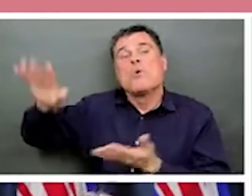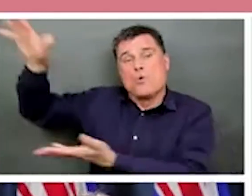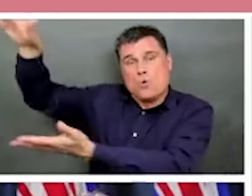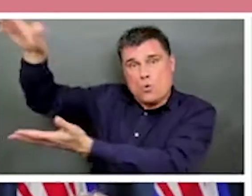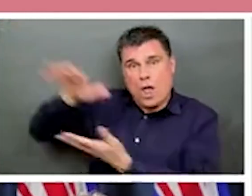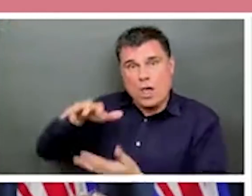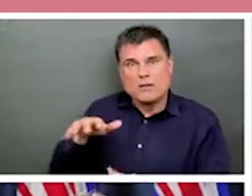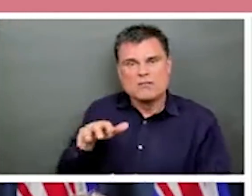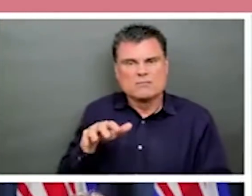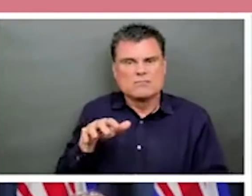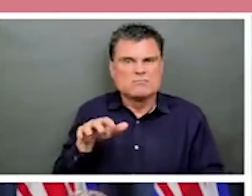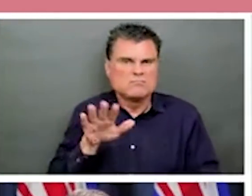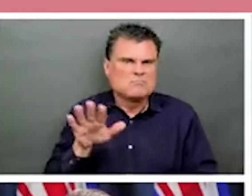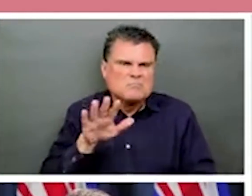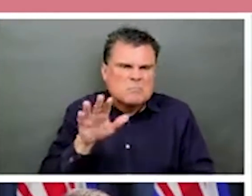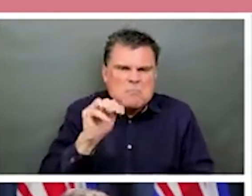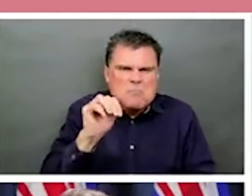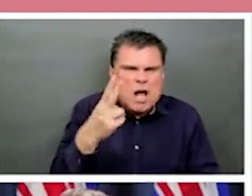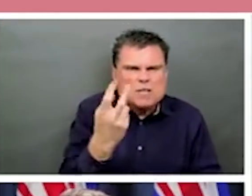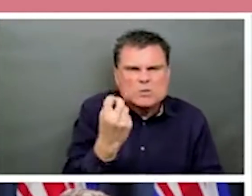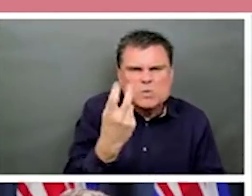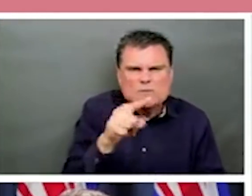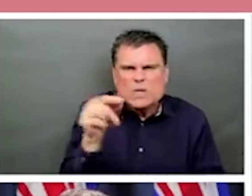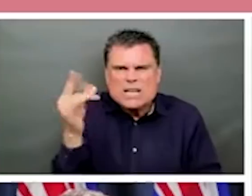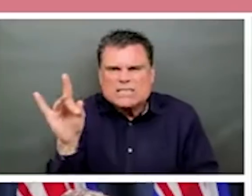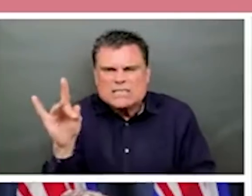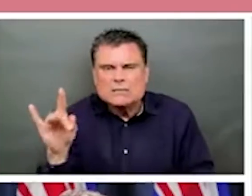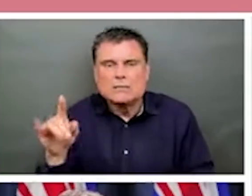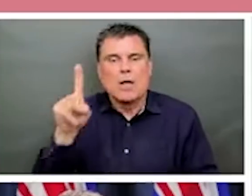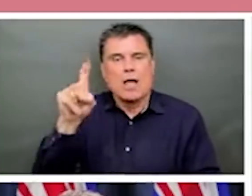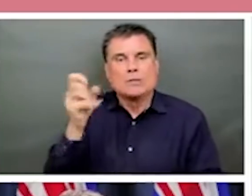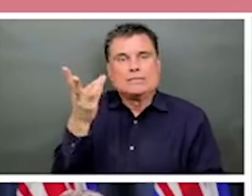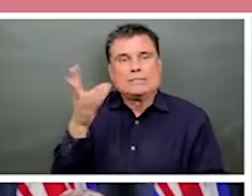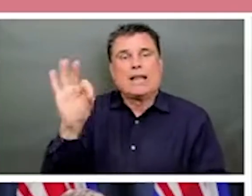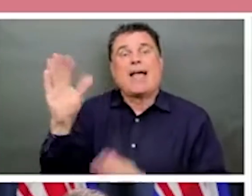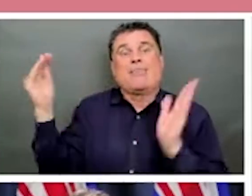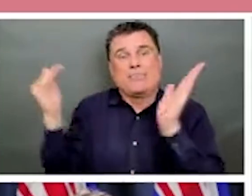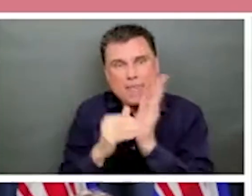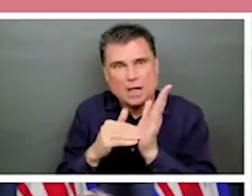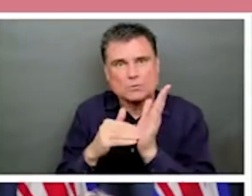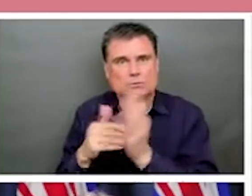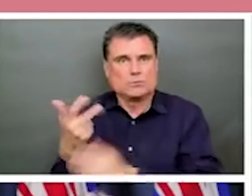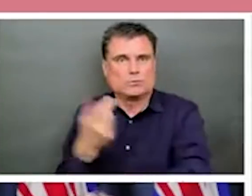of about 170,000. And that totals just under